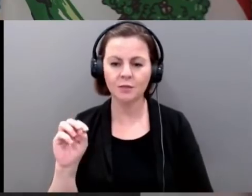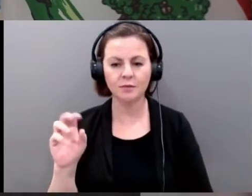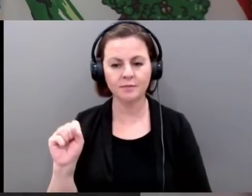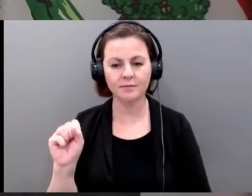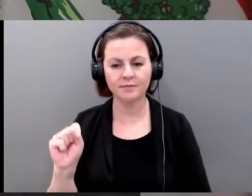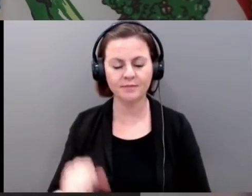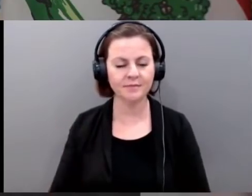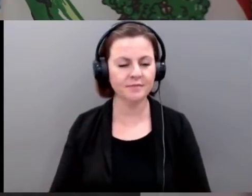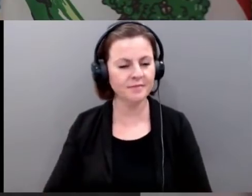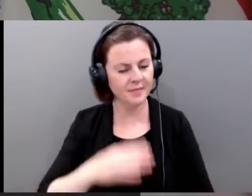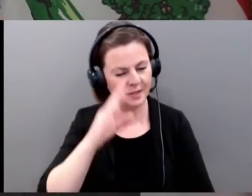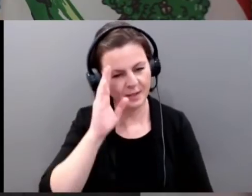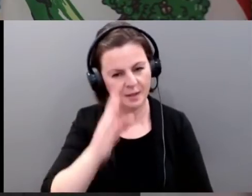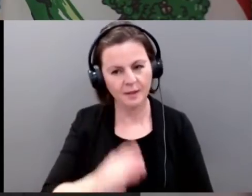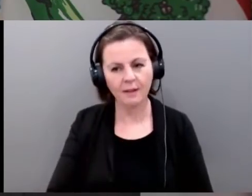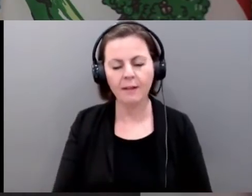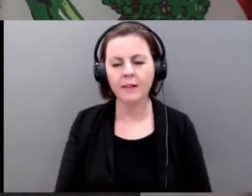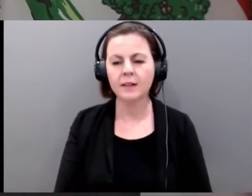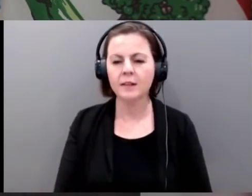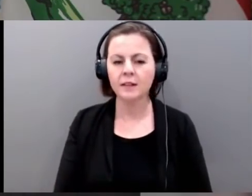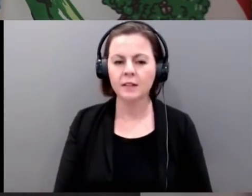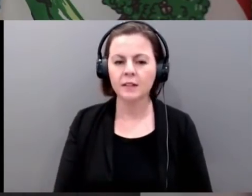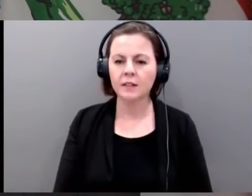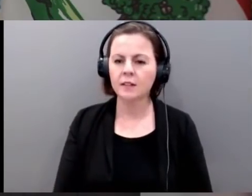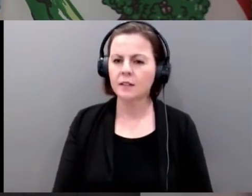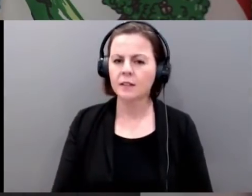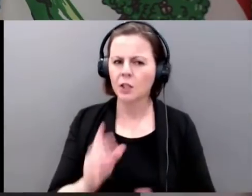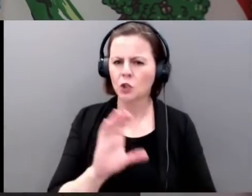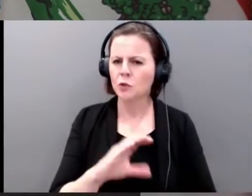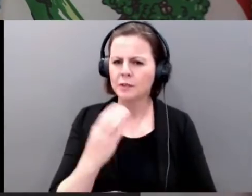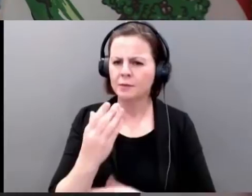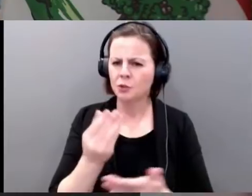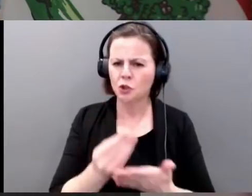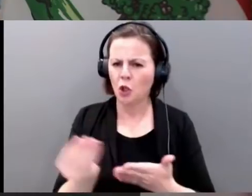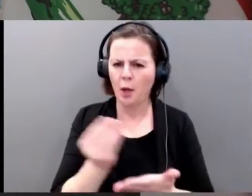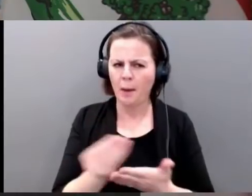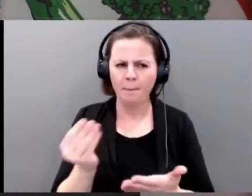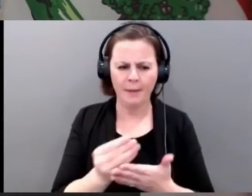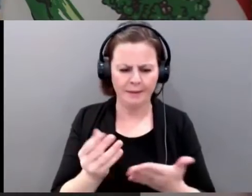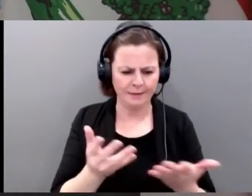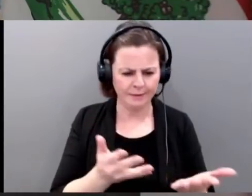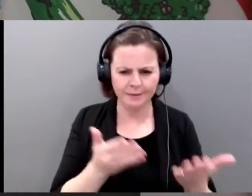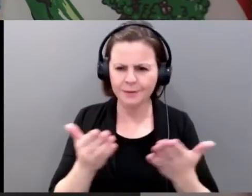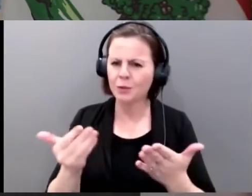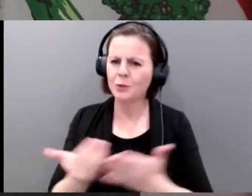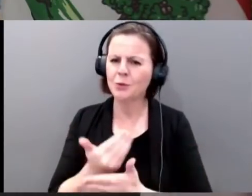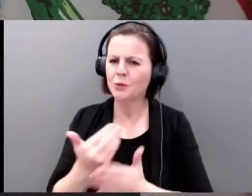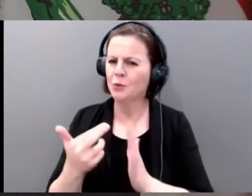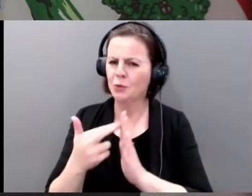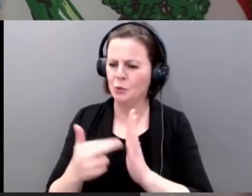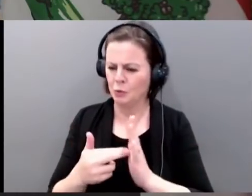Hello. Just wondering how Christmas shopping fits into these new restrictions.